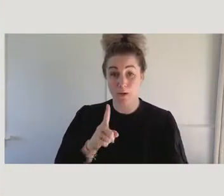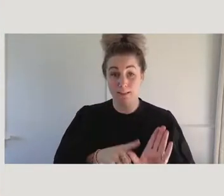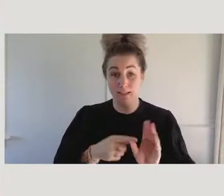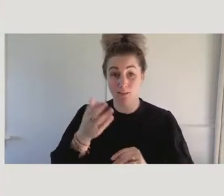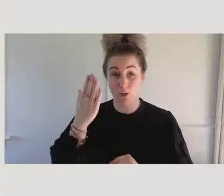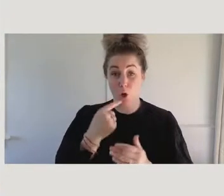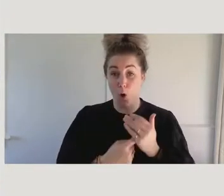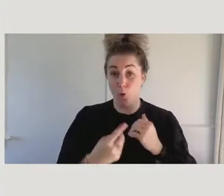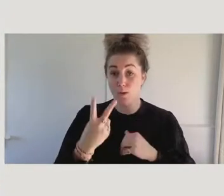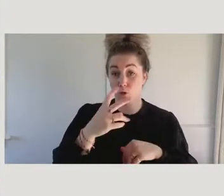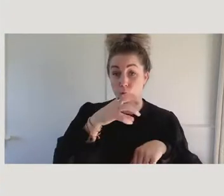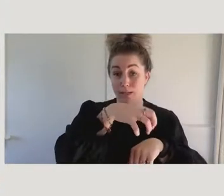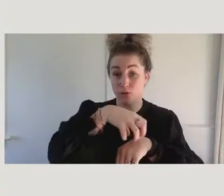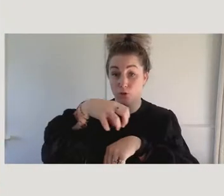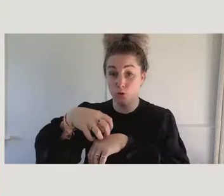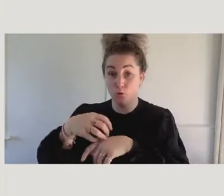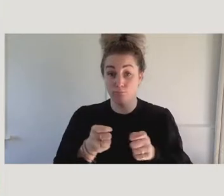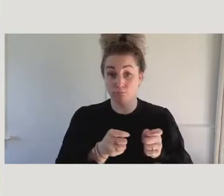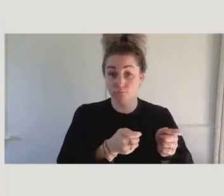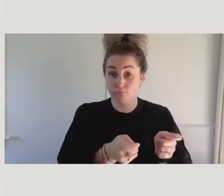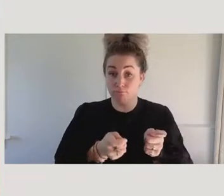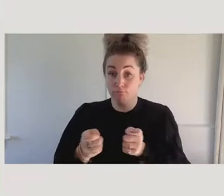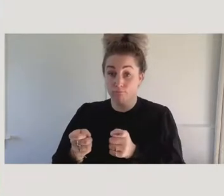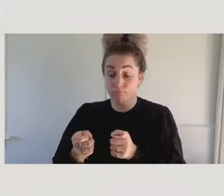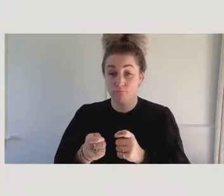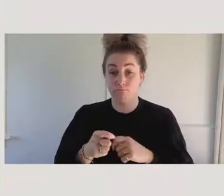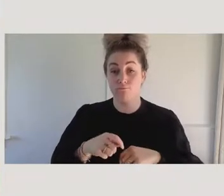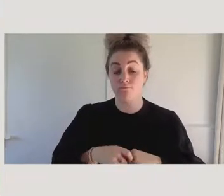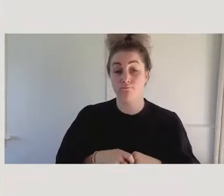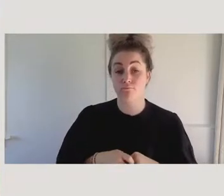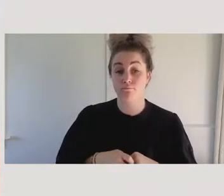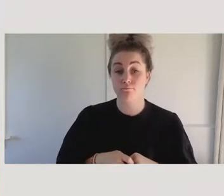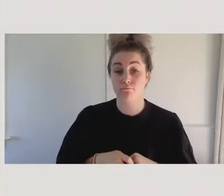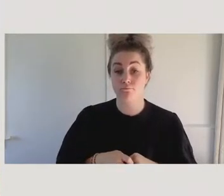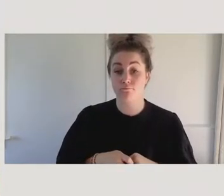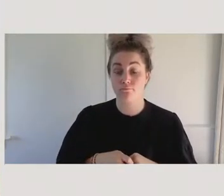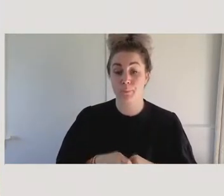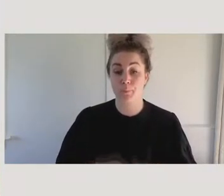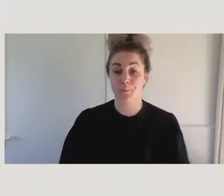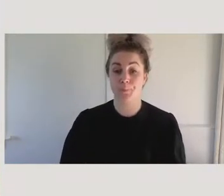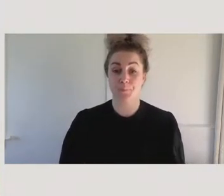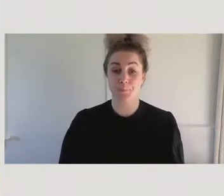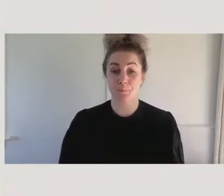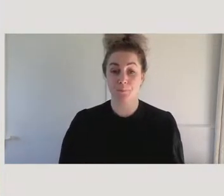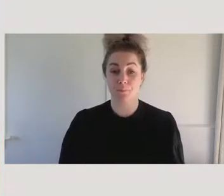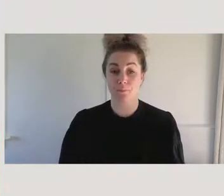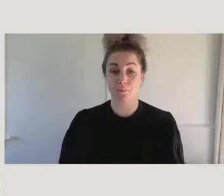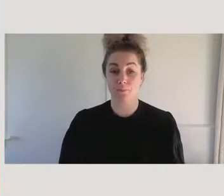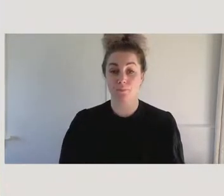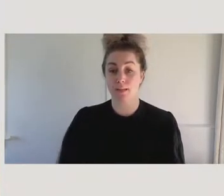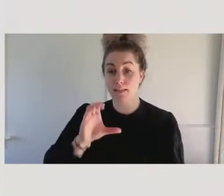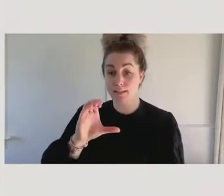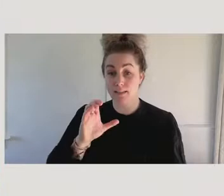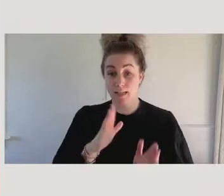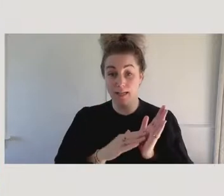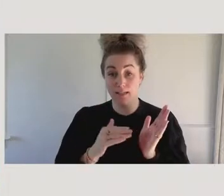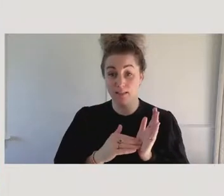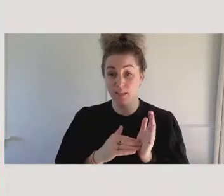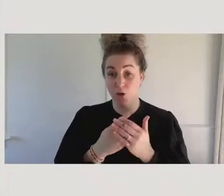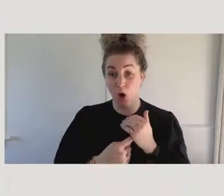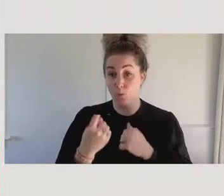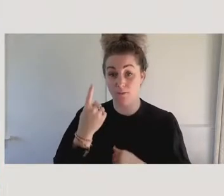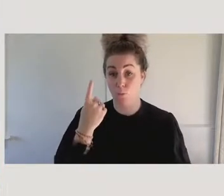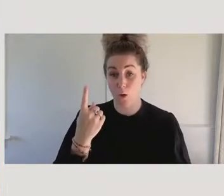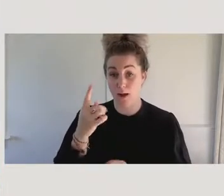only two institutional curators fulimaro Pereira and Sean Mellon and cnz had just one